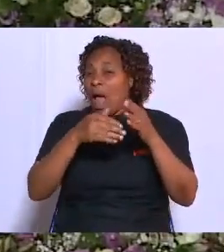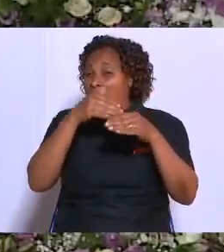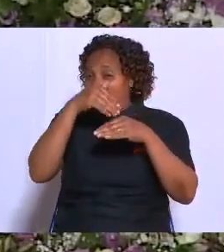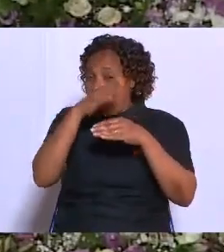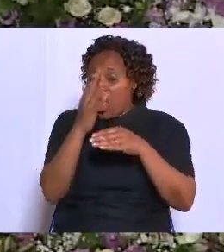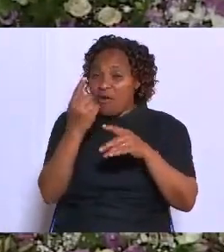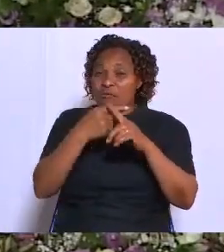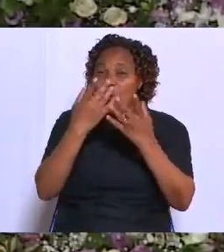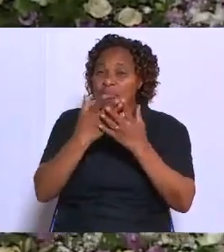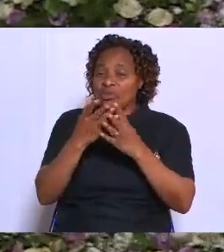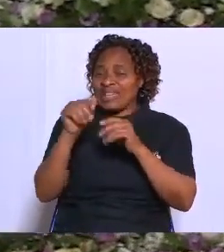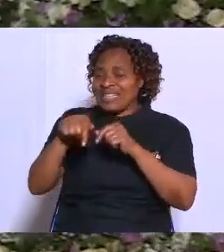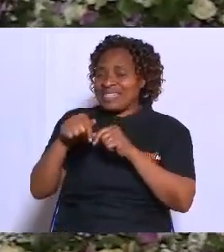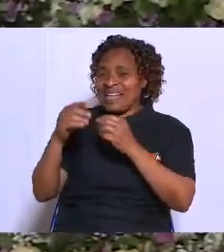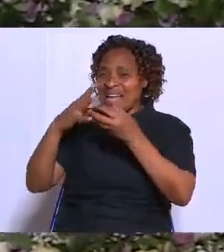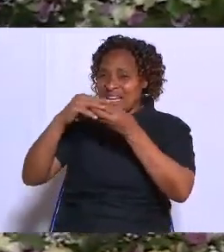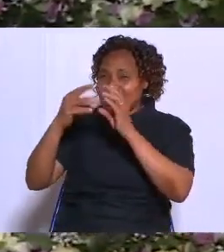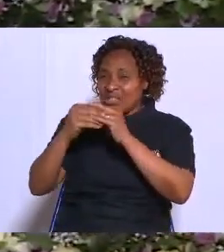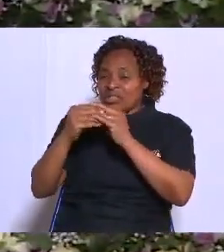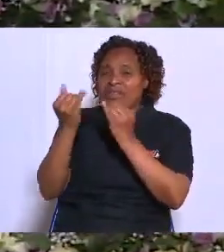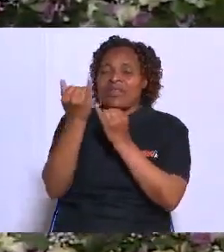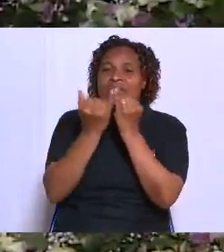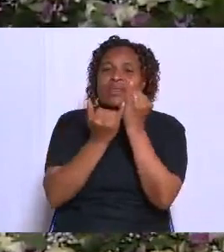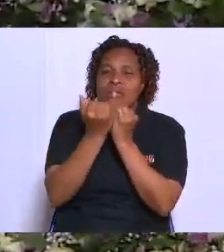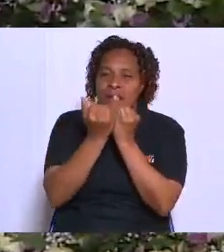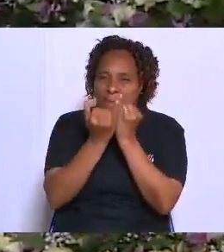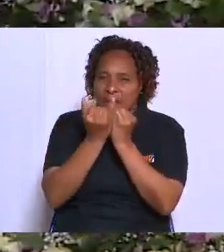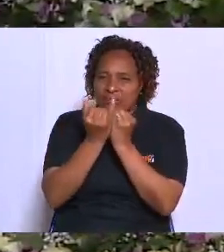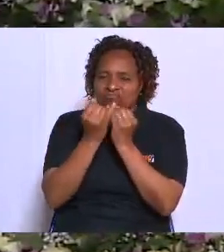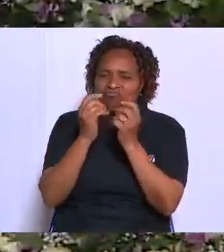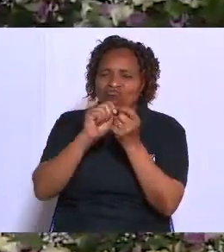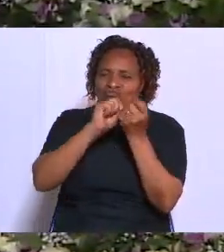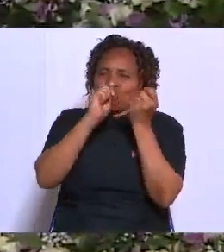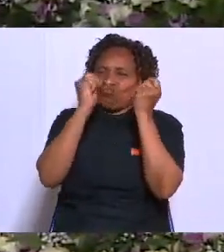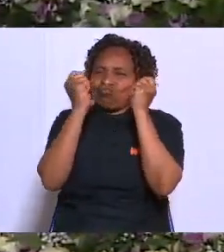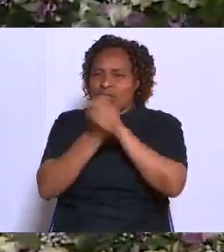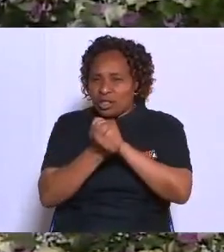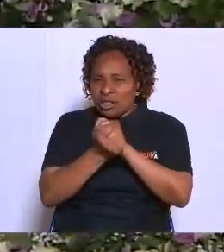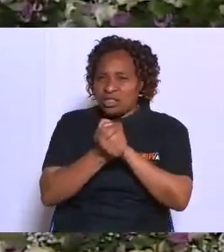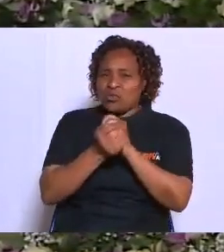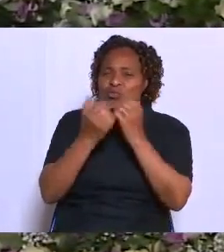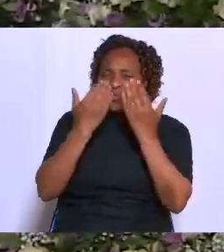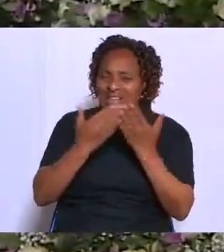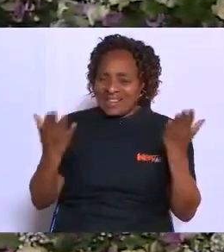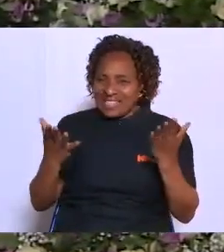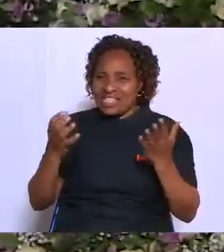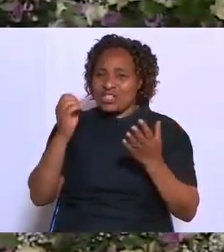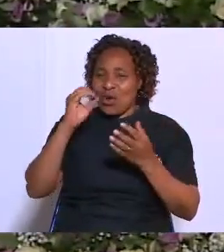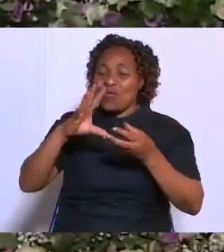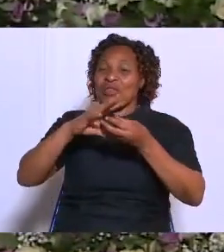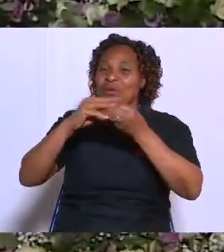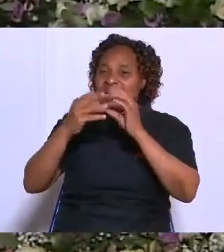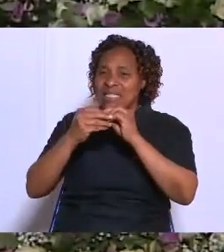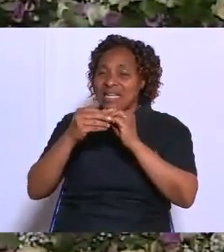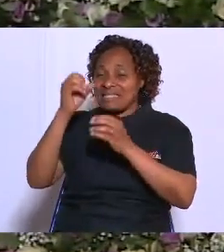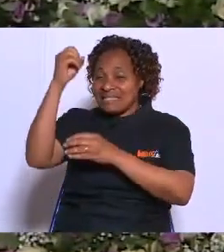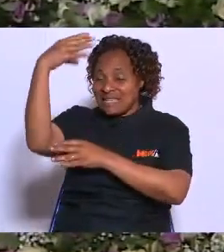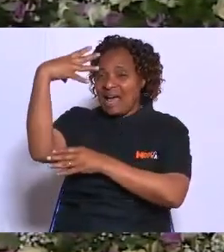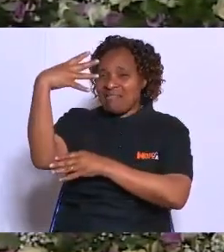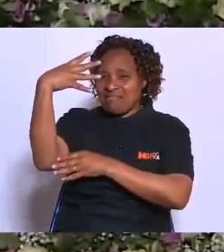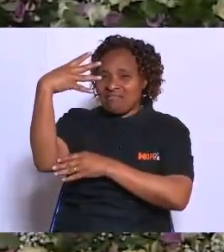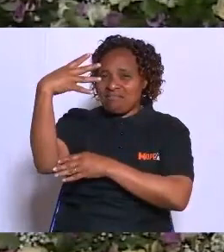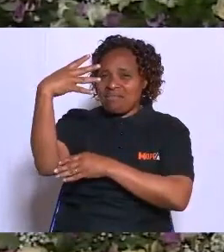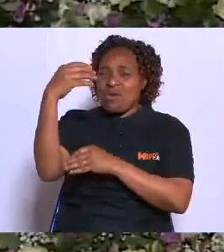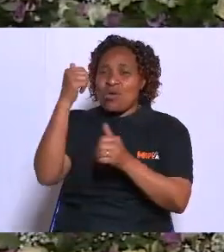symbol of creation the Sabbath shift it to an object of creation the son he